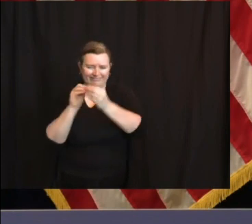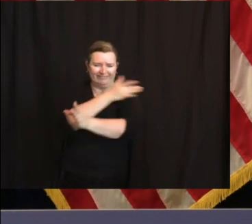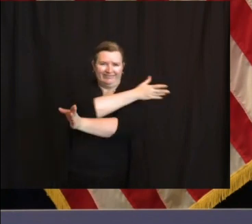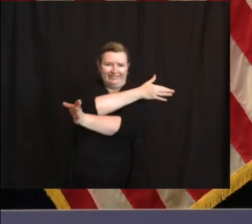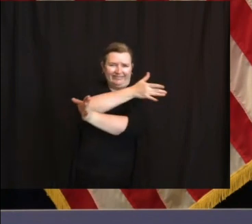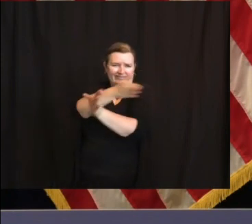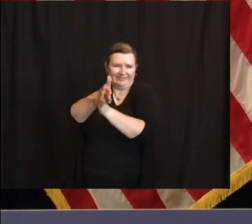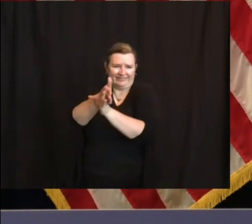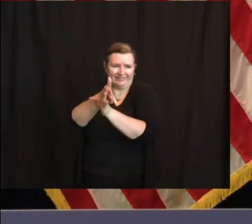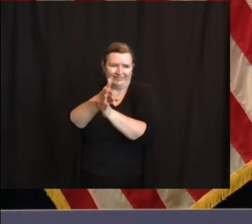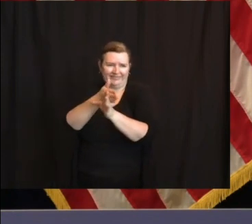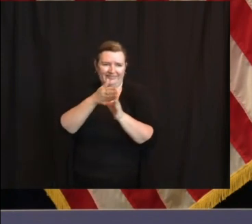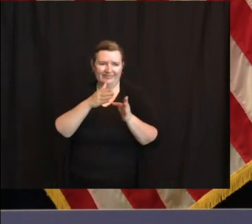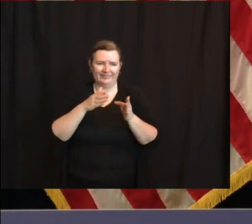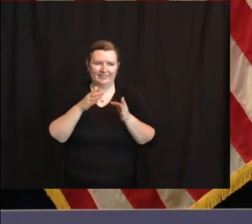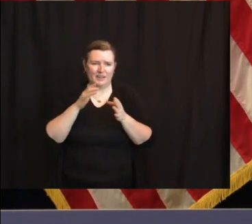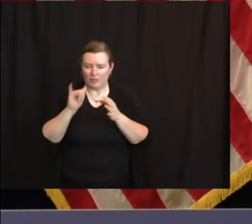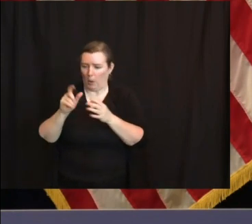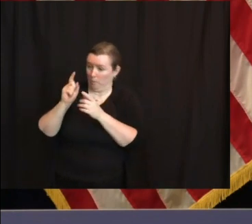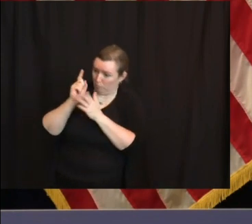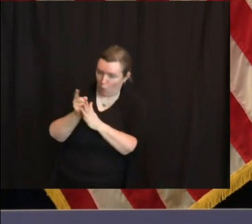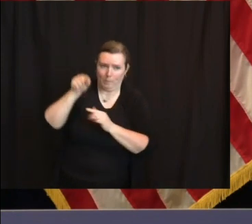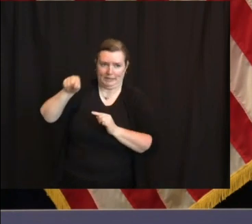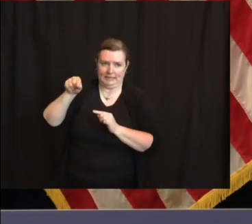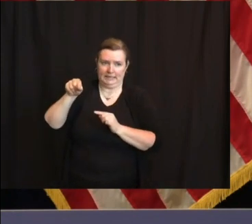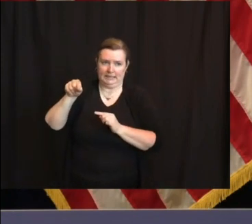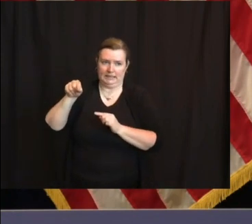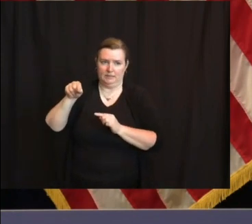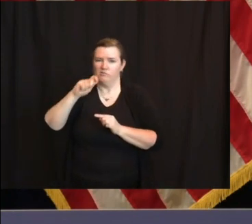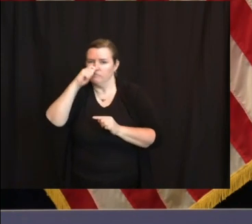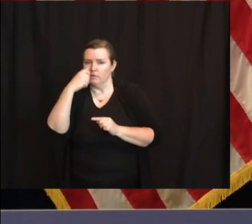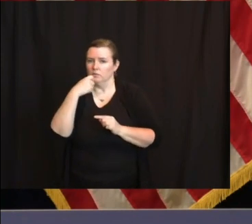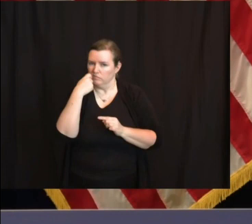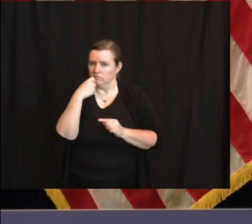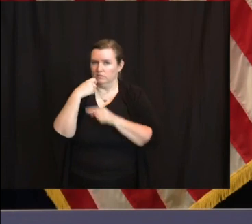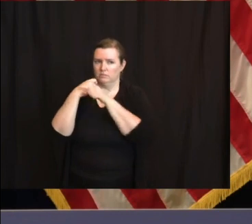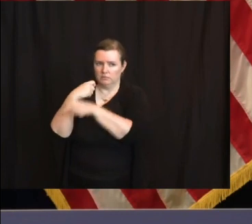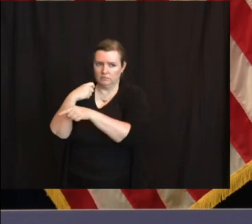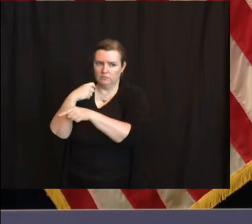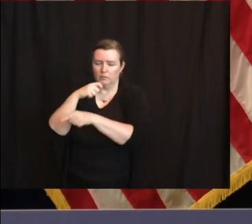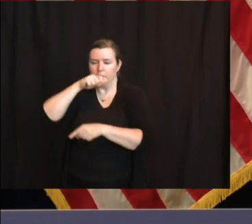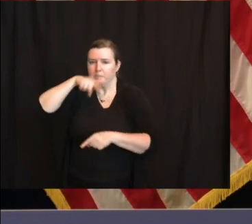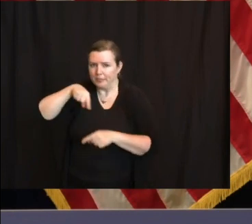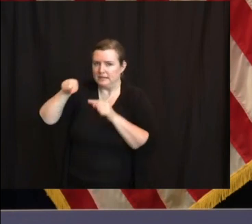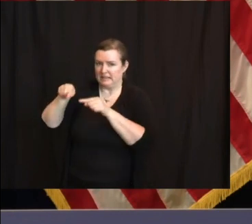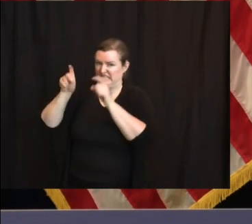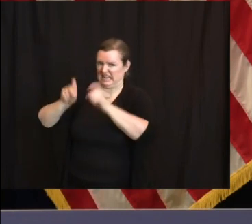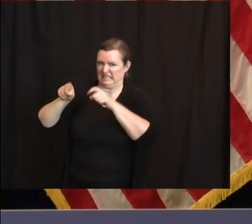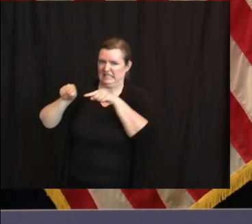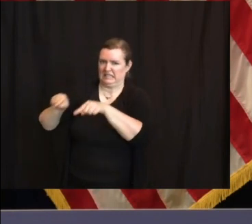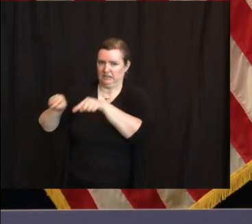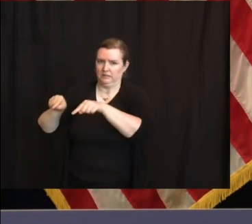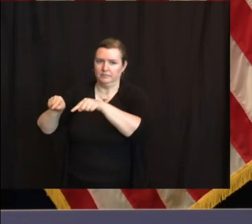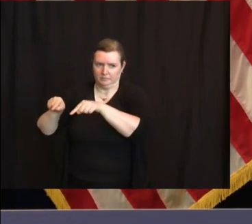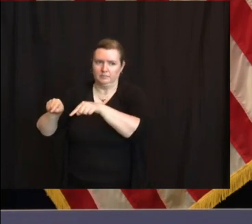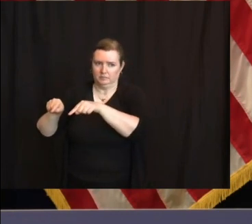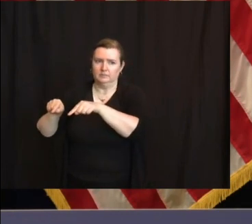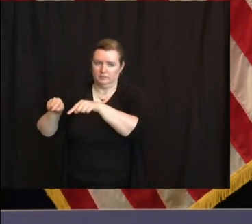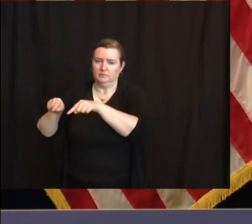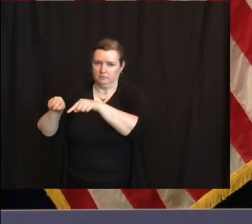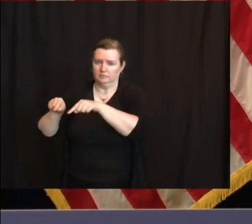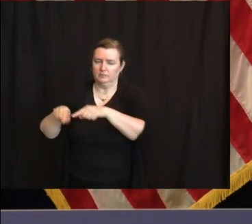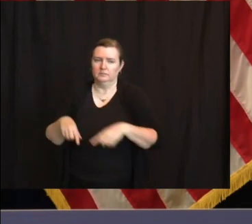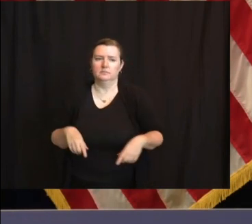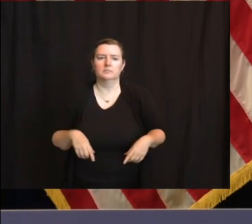any differently in the sense that I know that obviously the county prosecutors and the local law enforcement are the first line